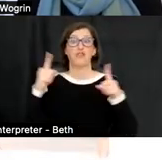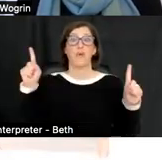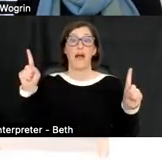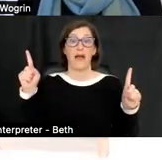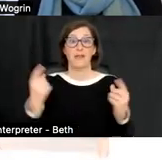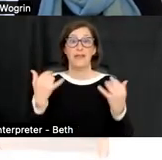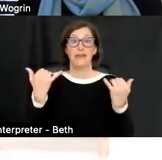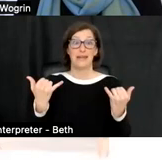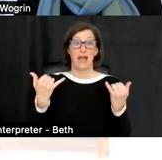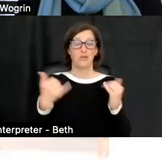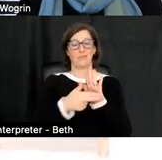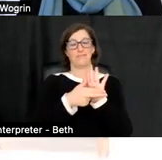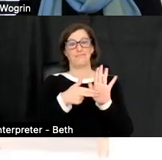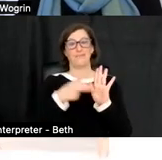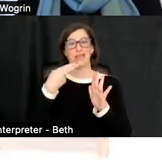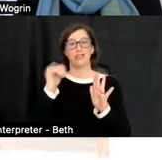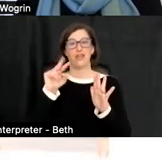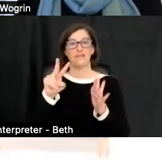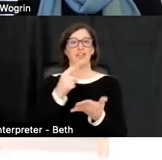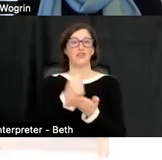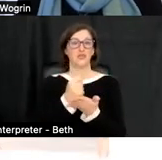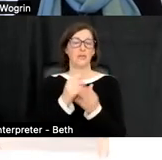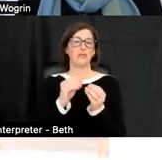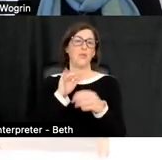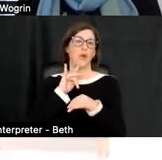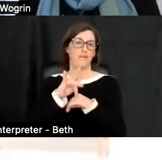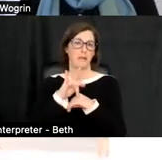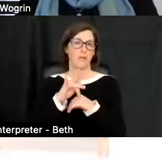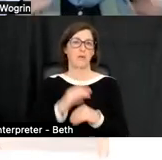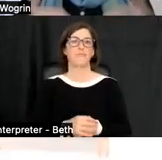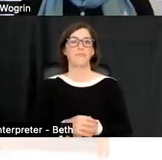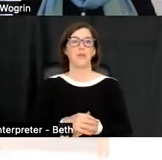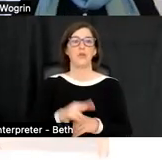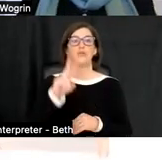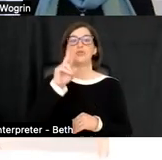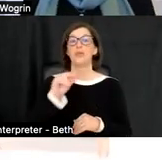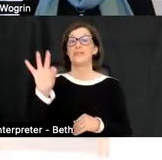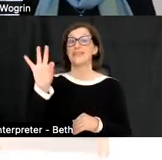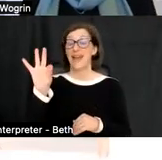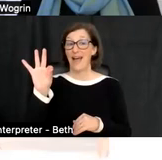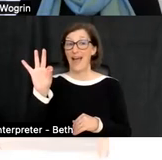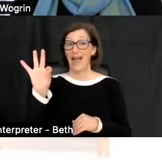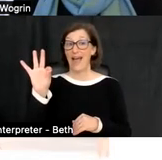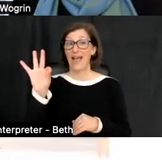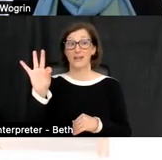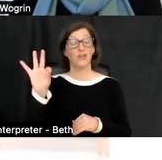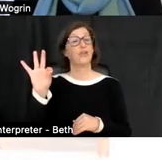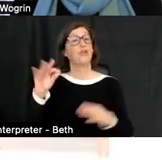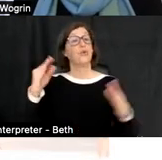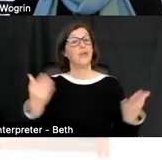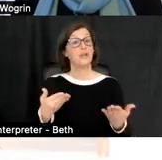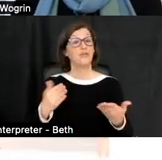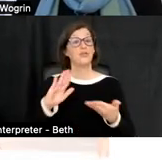have their ARV treatment more available. In 2009 then grew and introduced